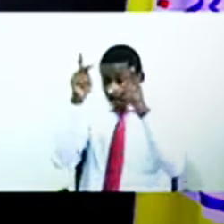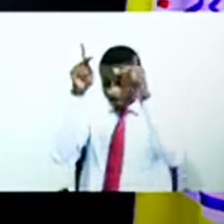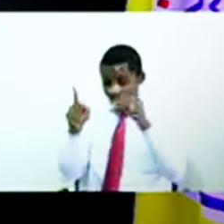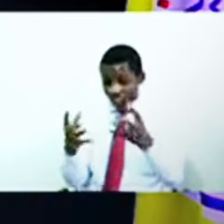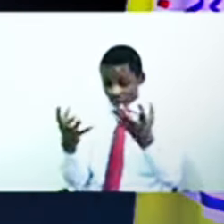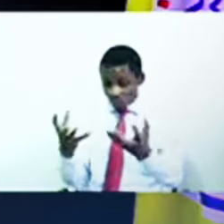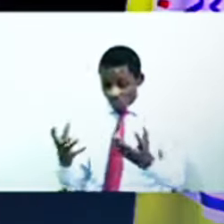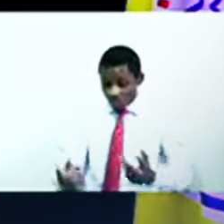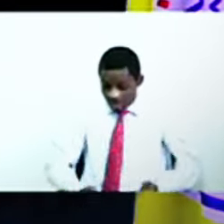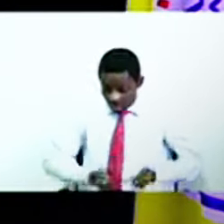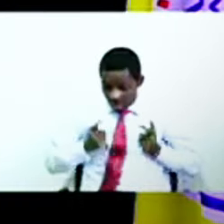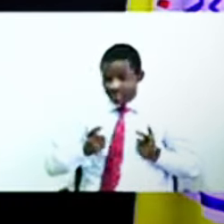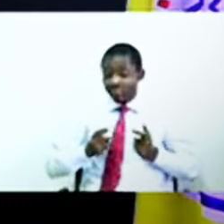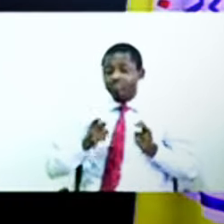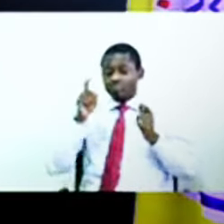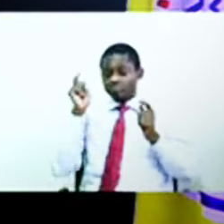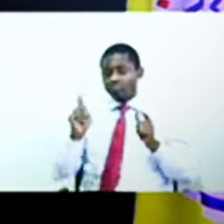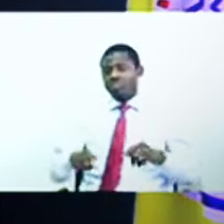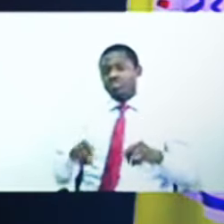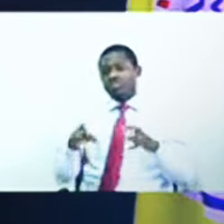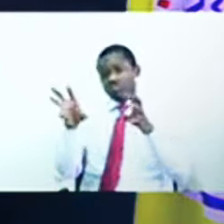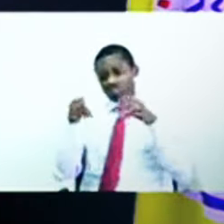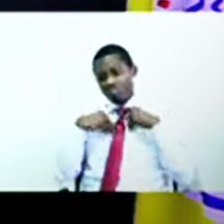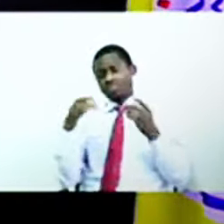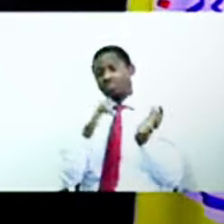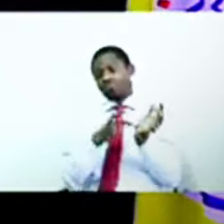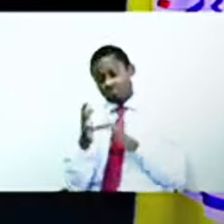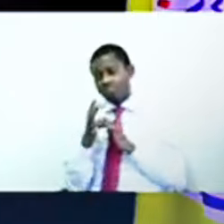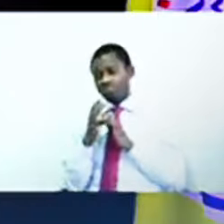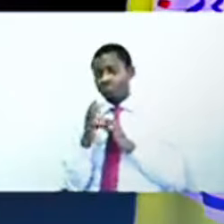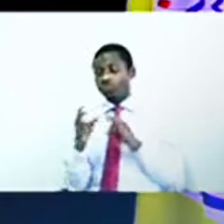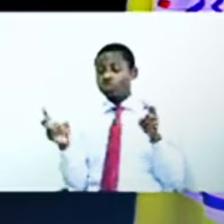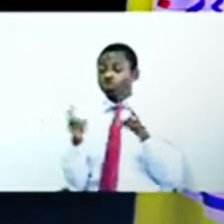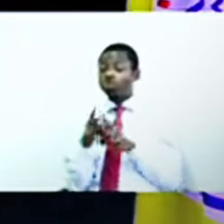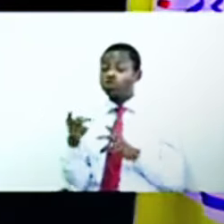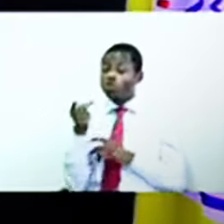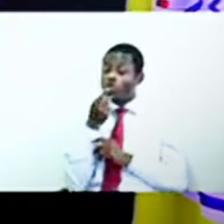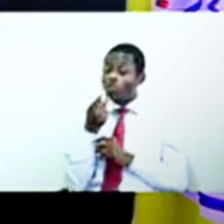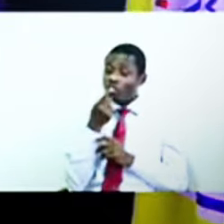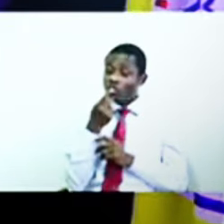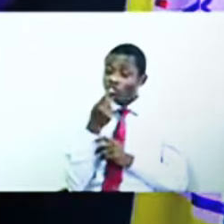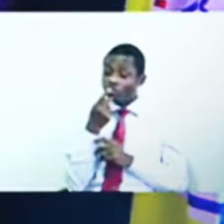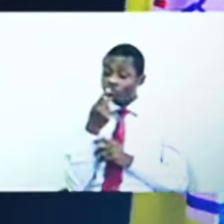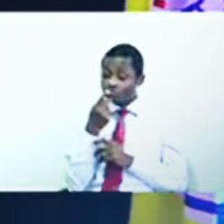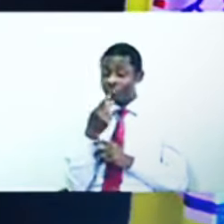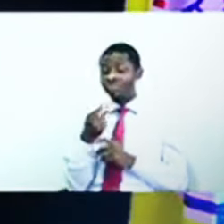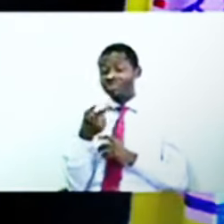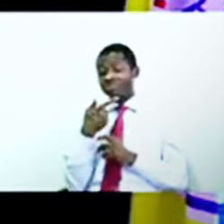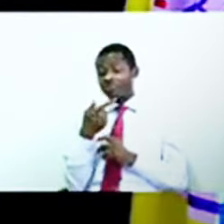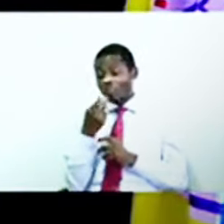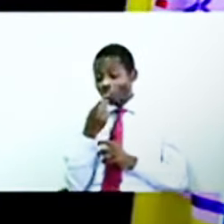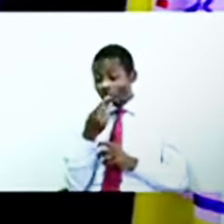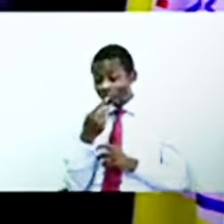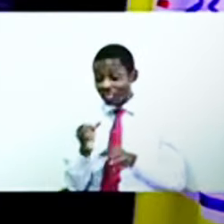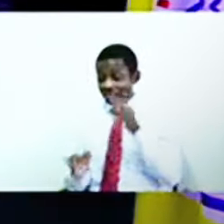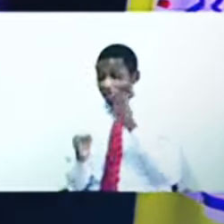be killed. And Paul, instead of saying let the person be killed, said let the person be